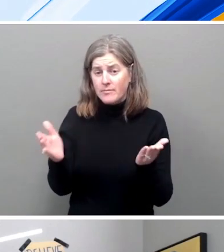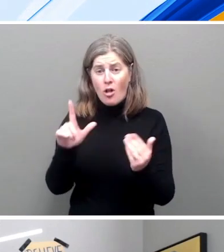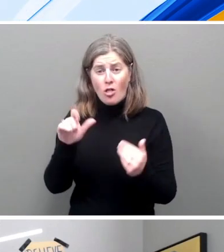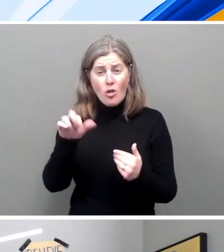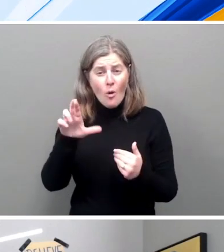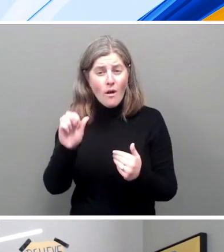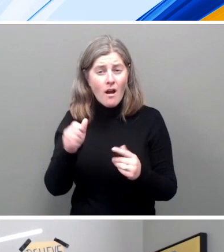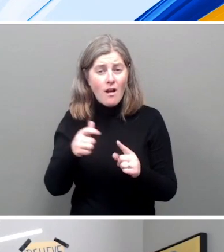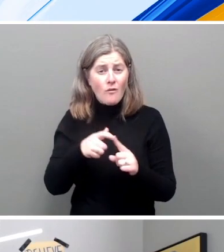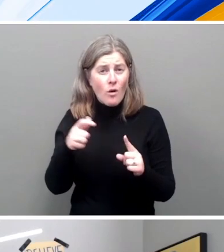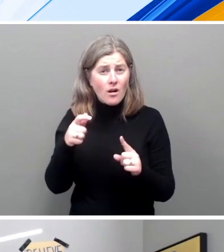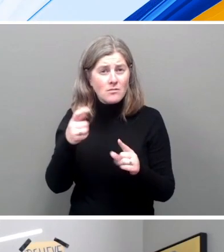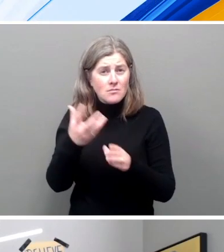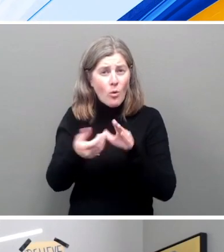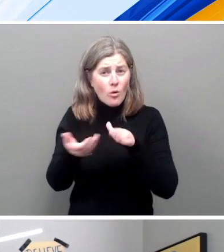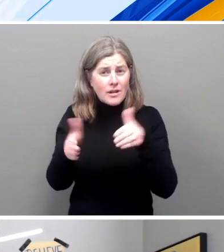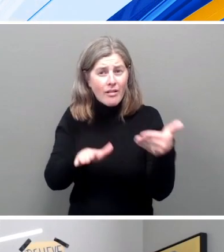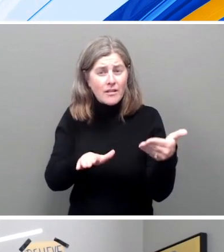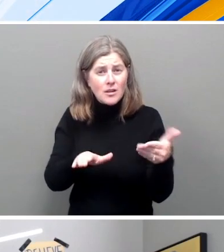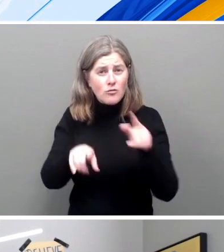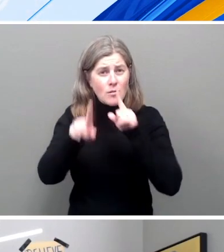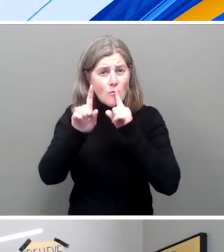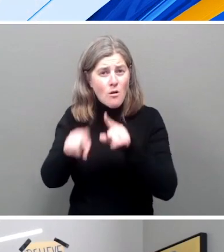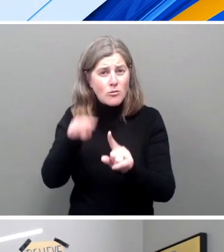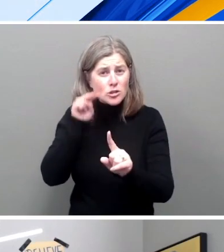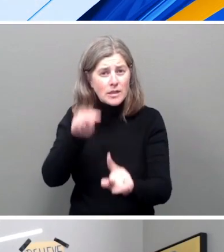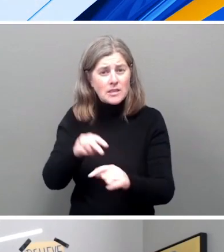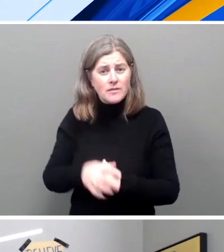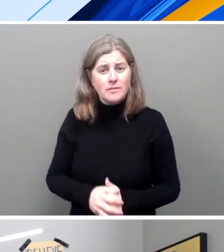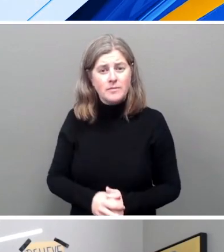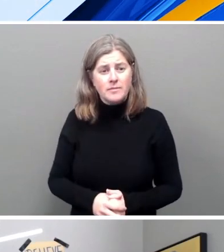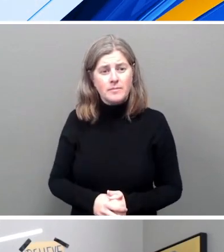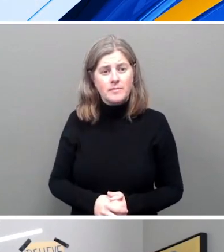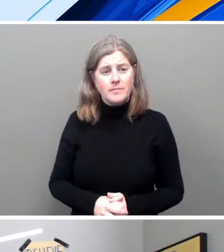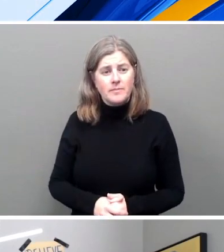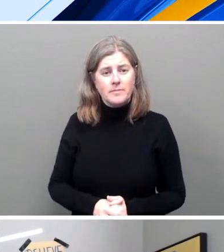from a mortality report perspective?